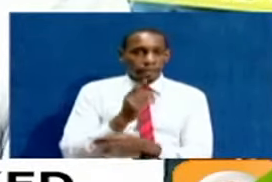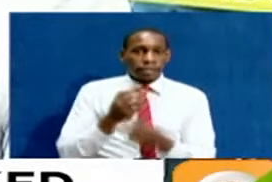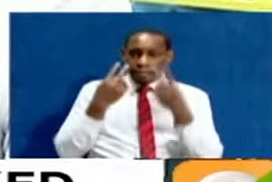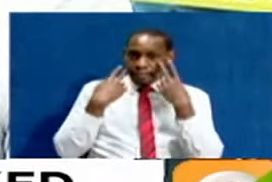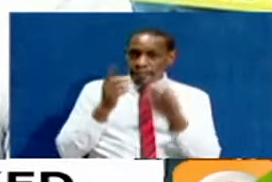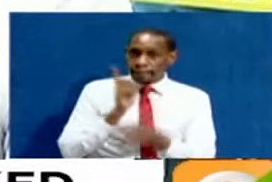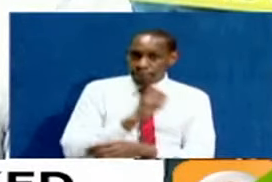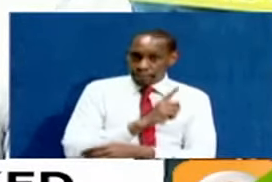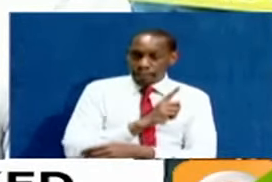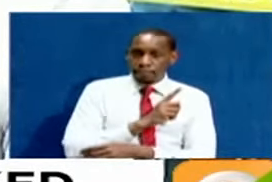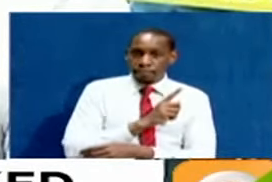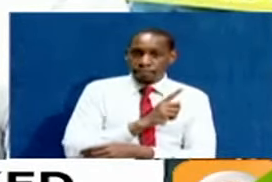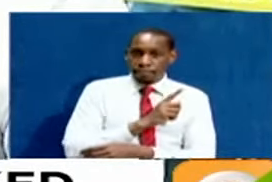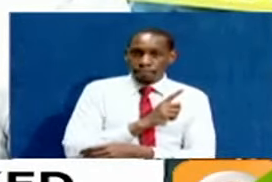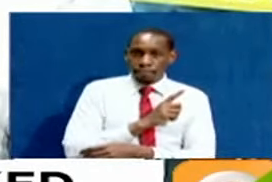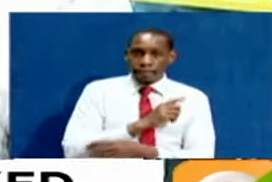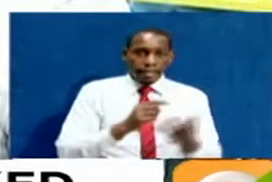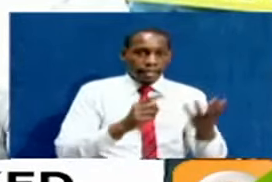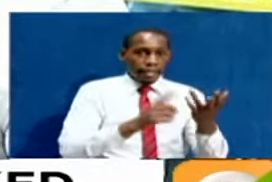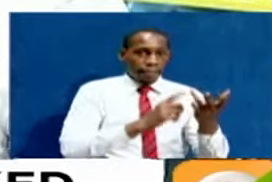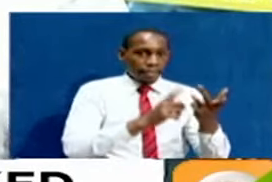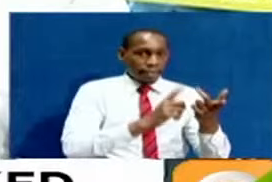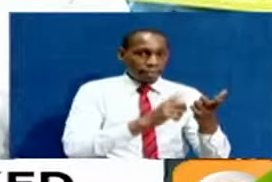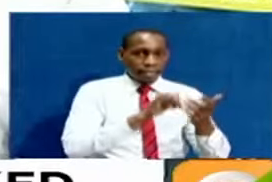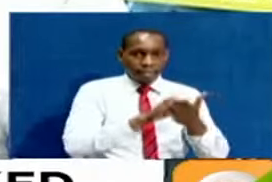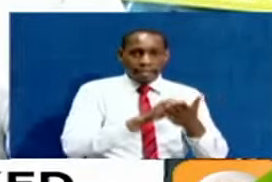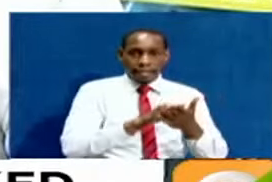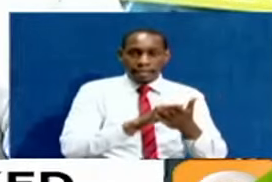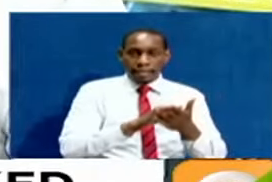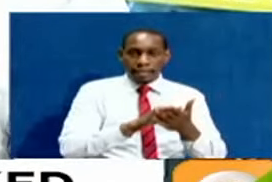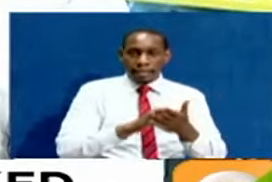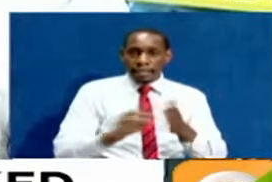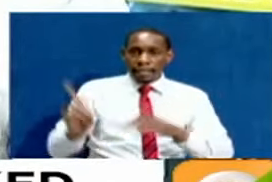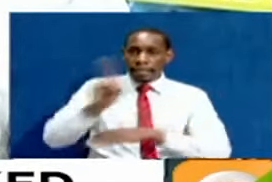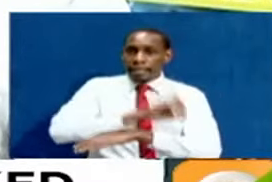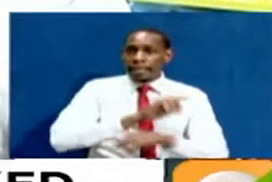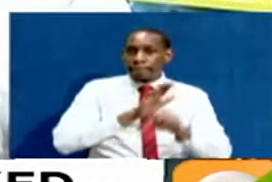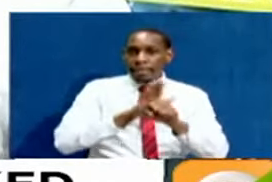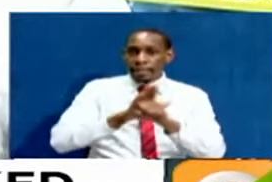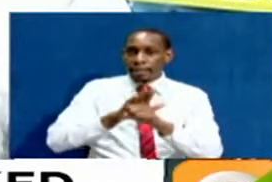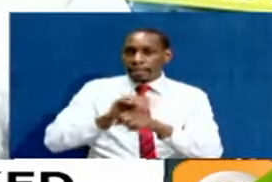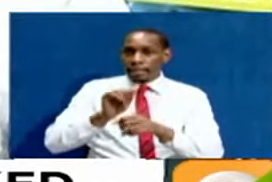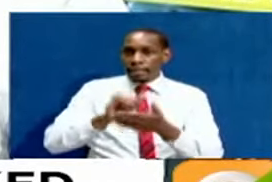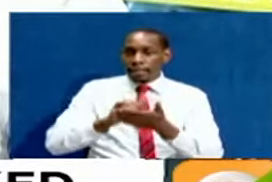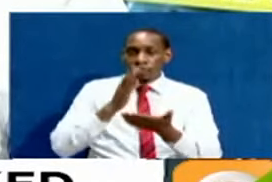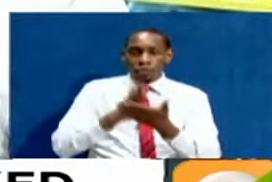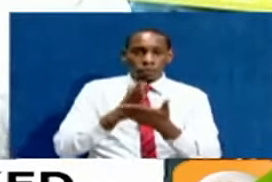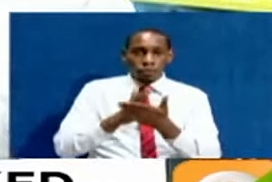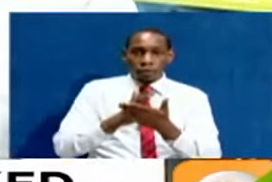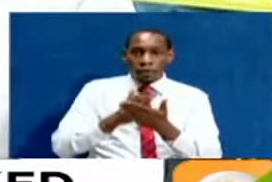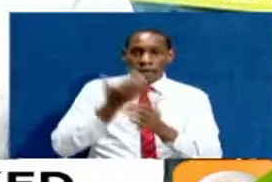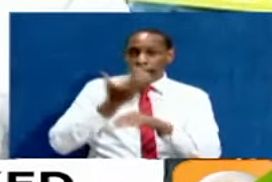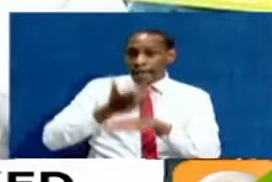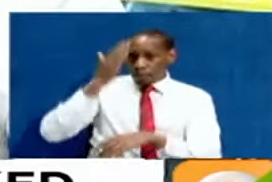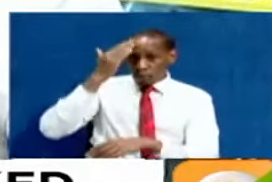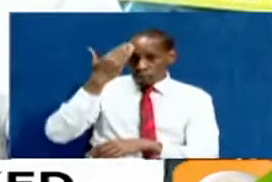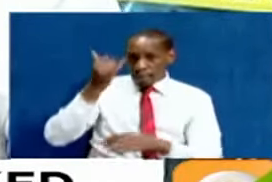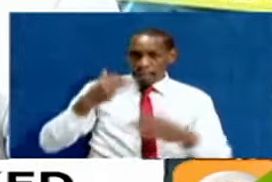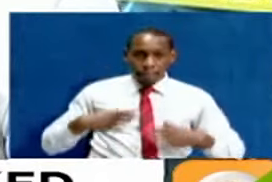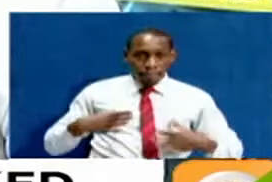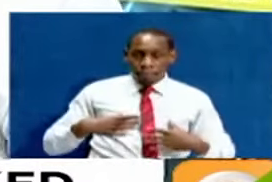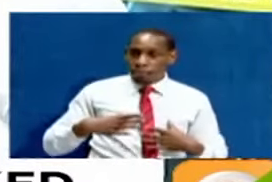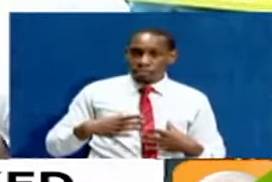seen, you know, those statistics that for many days, sometimes it was even difficult to know because people were not